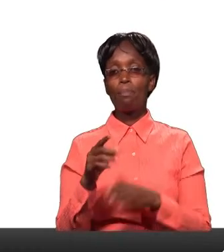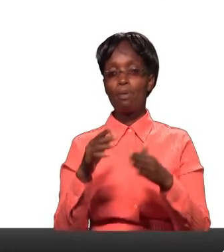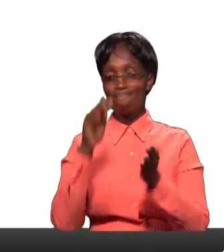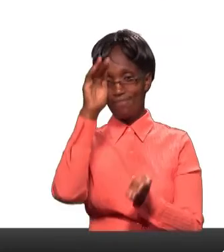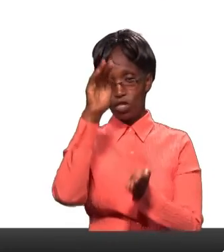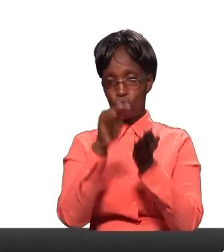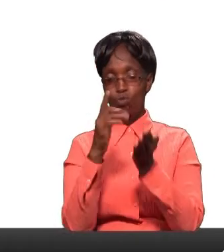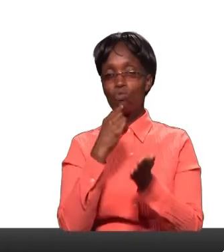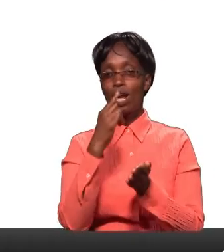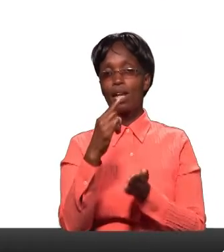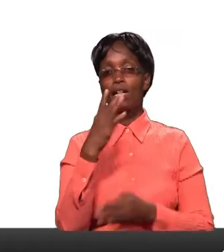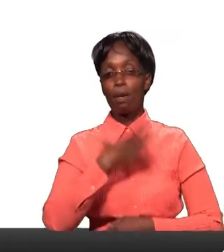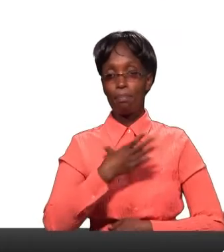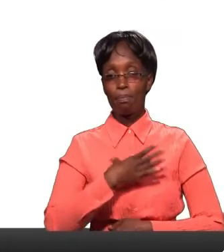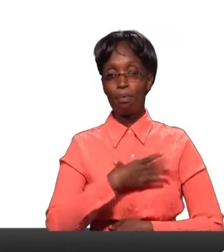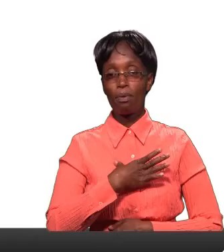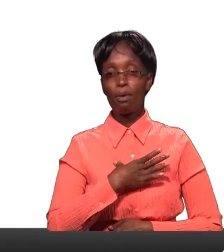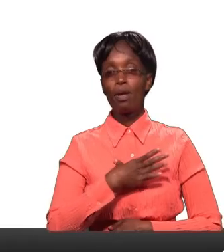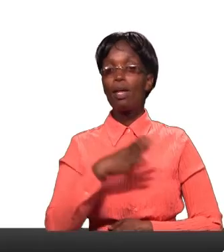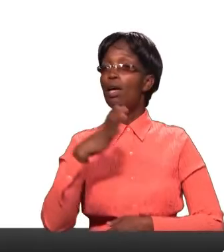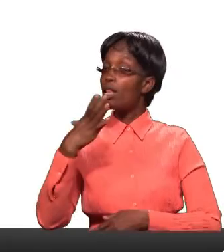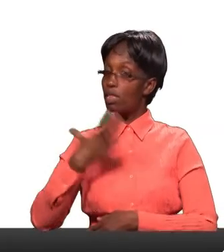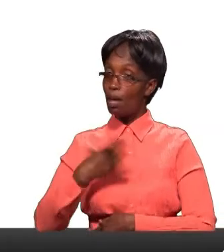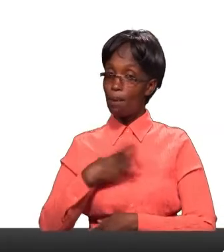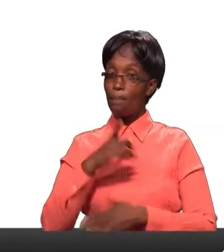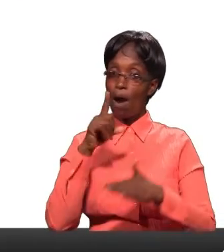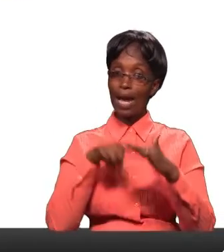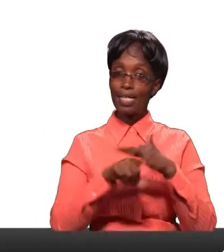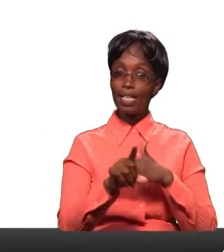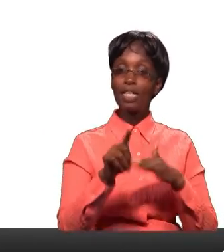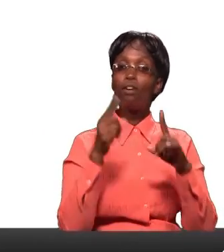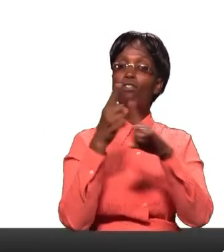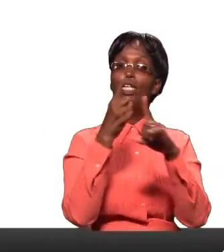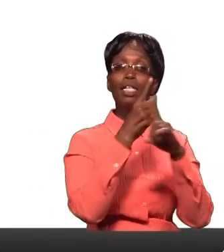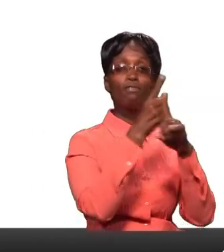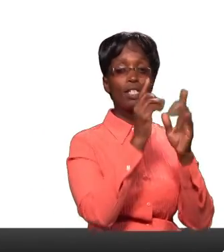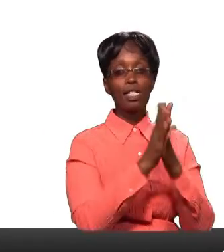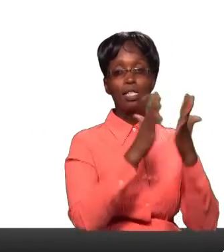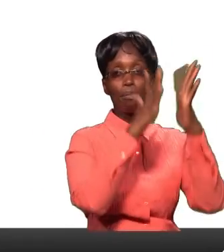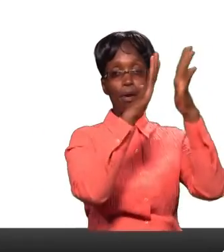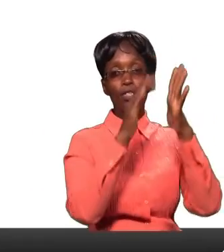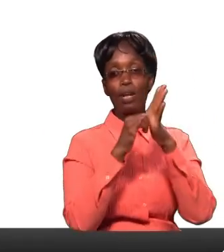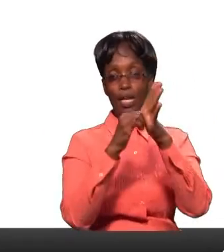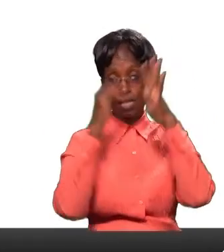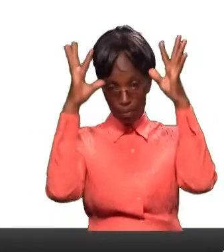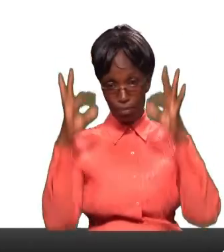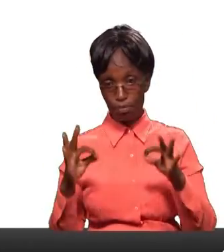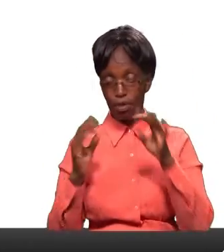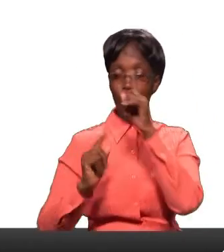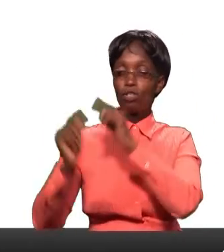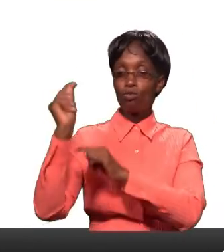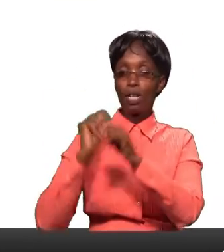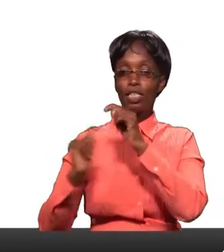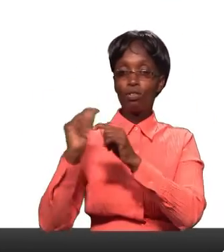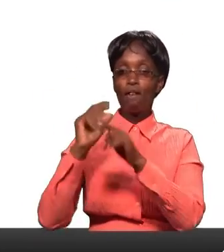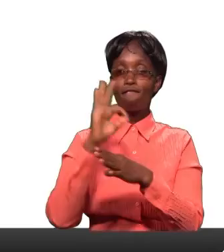100 persons. That attendees of celebrations of weddings and other